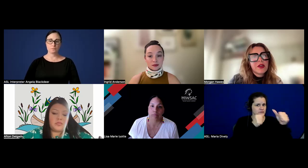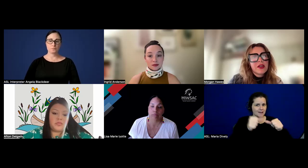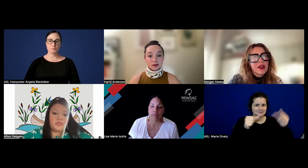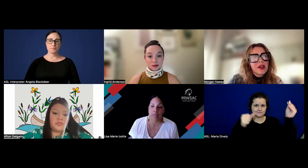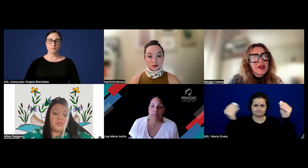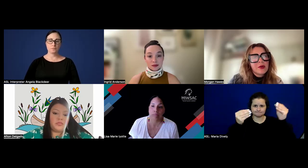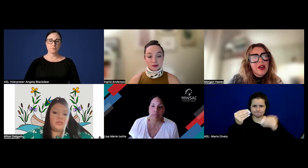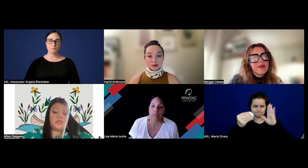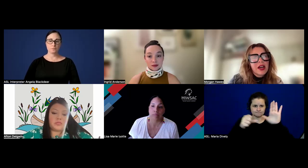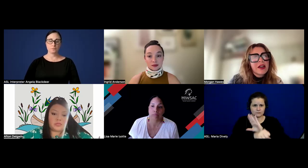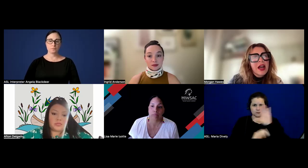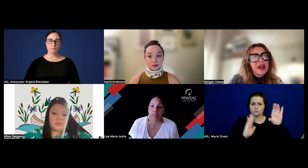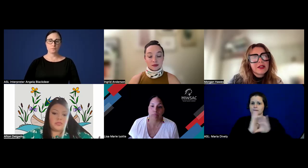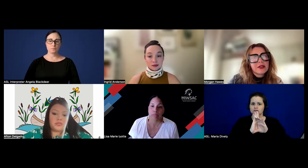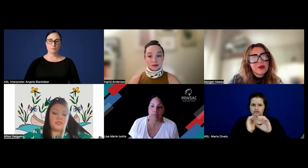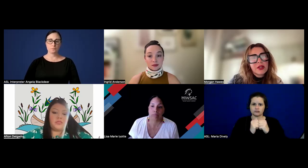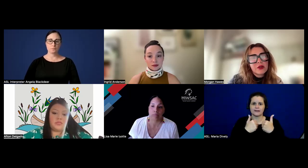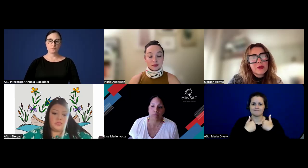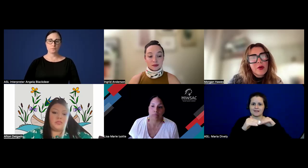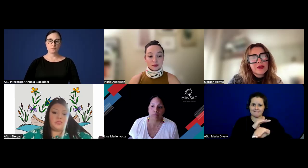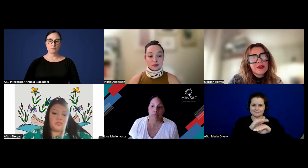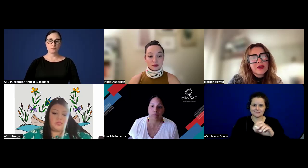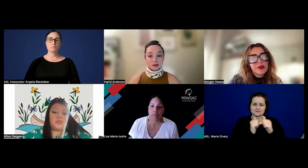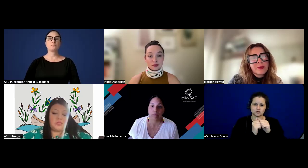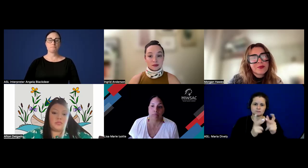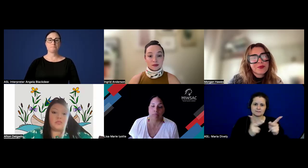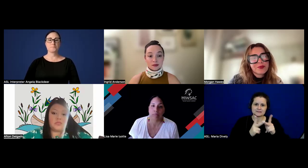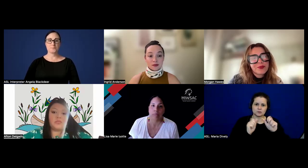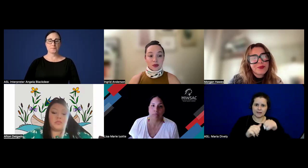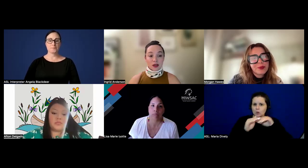folks do have that access, those entry points too.